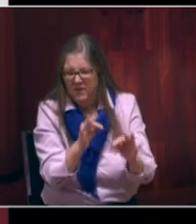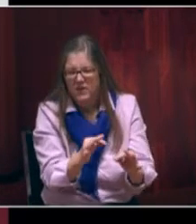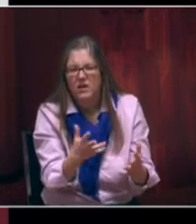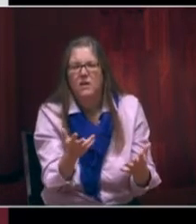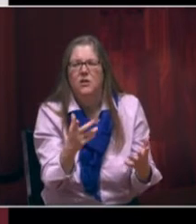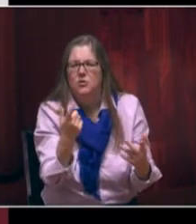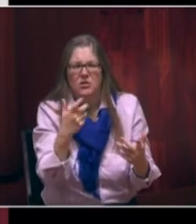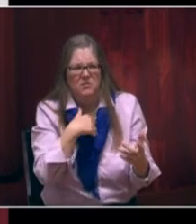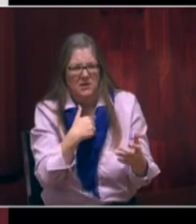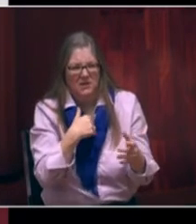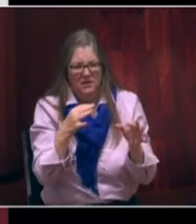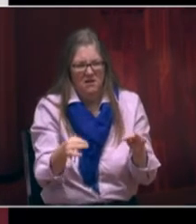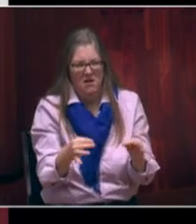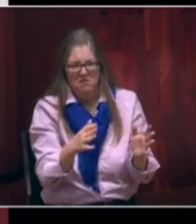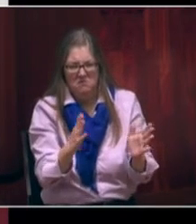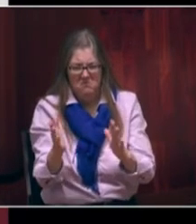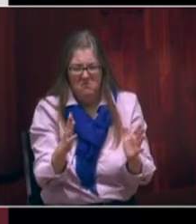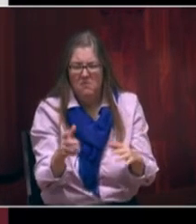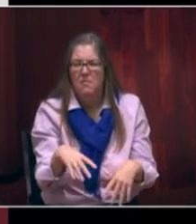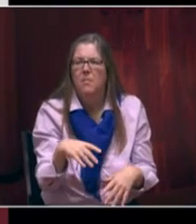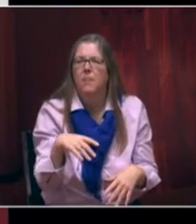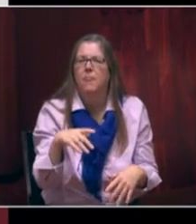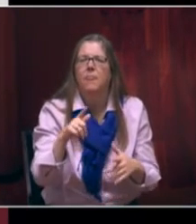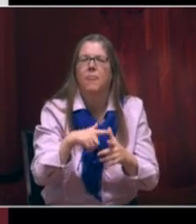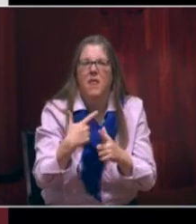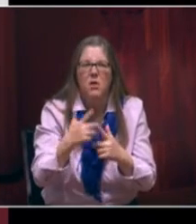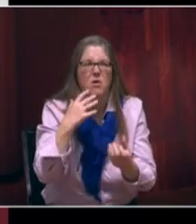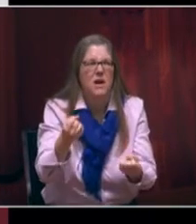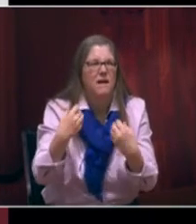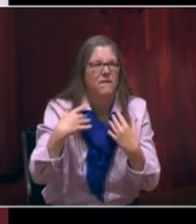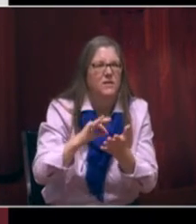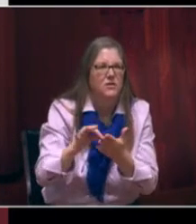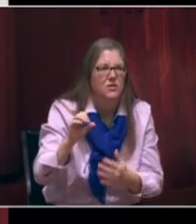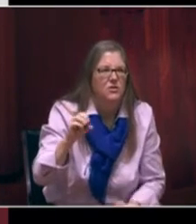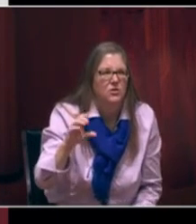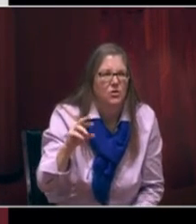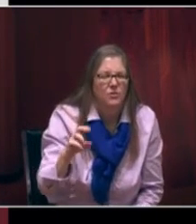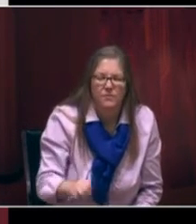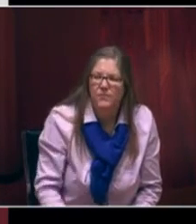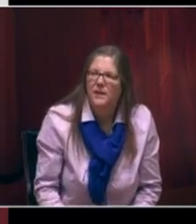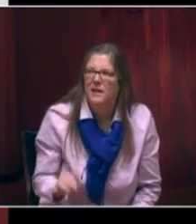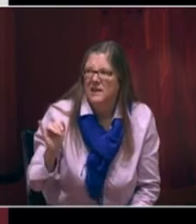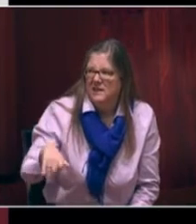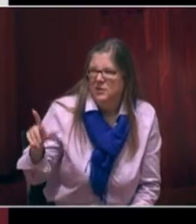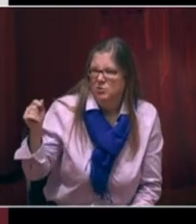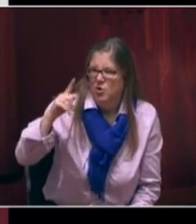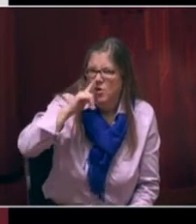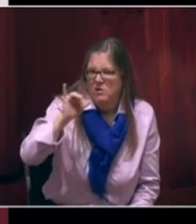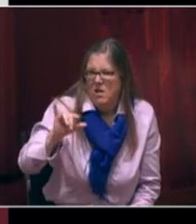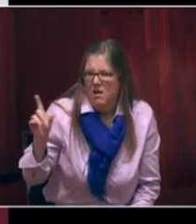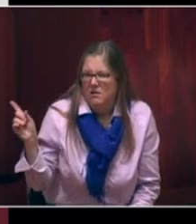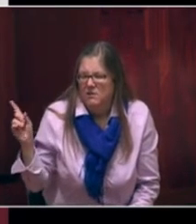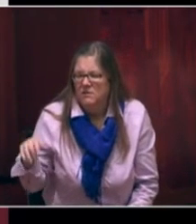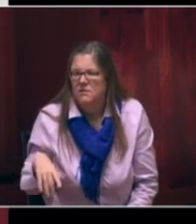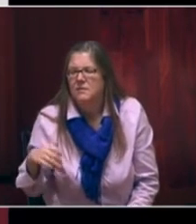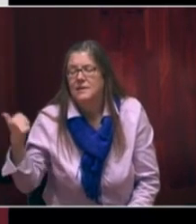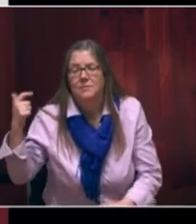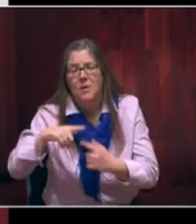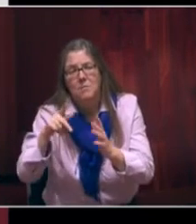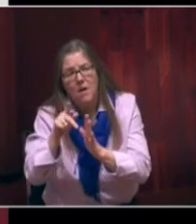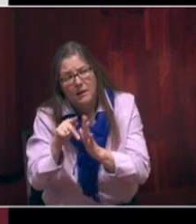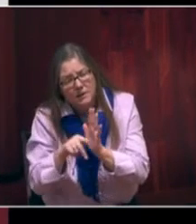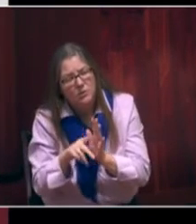score. So to give you a sense of what it looks like, this somewhat's what it looked like in Qualtrics. For this one, for example, is for about policies. We'll